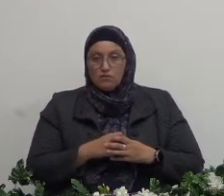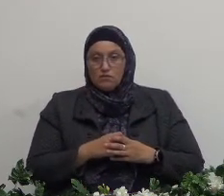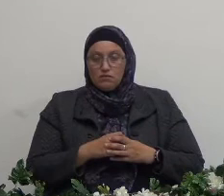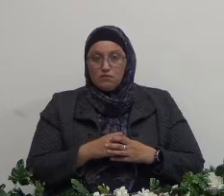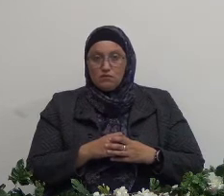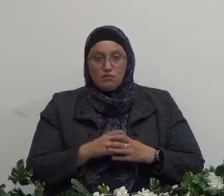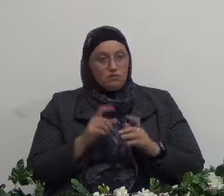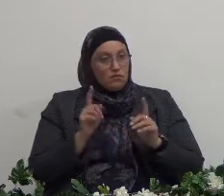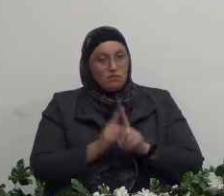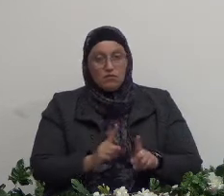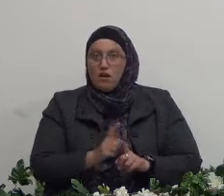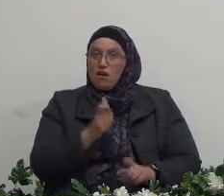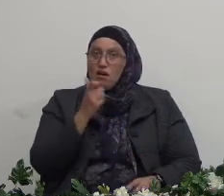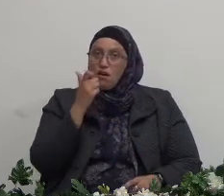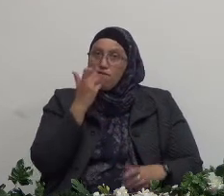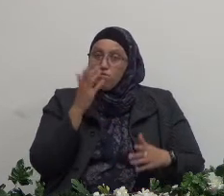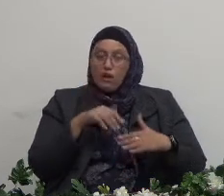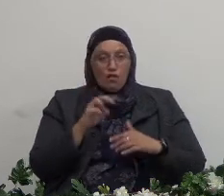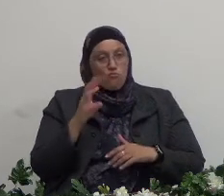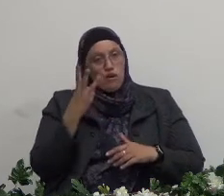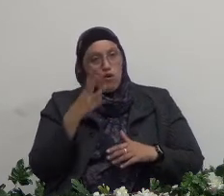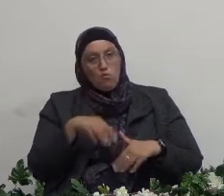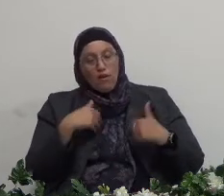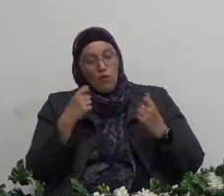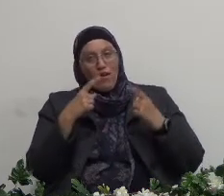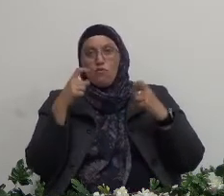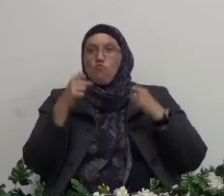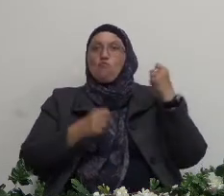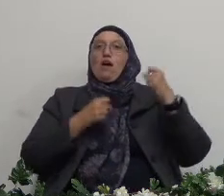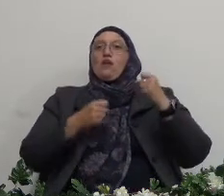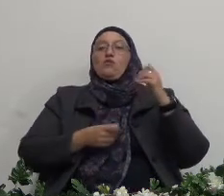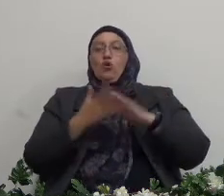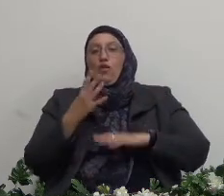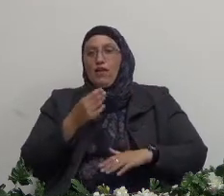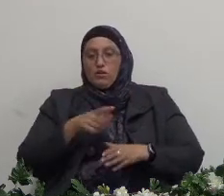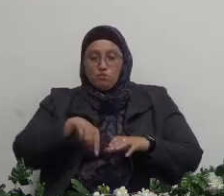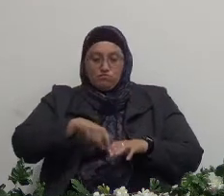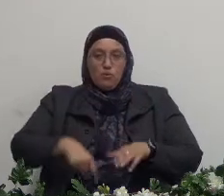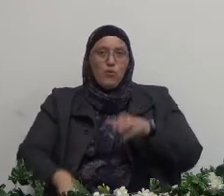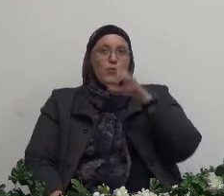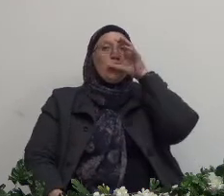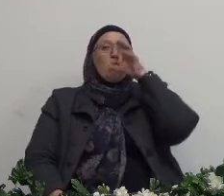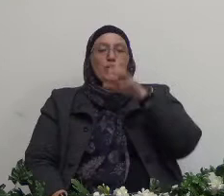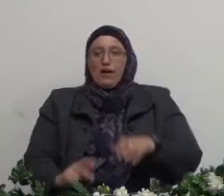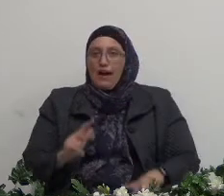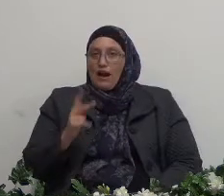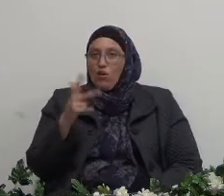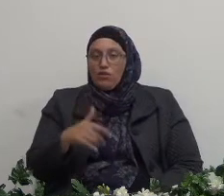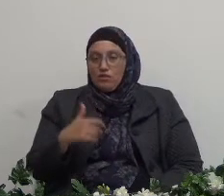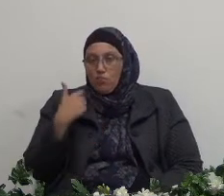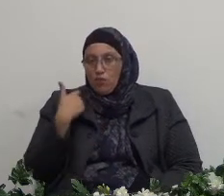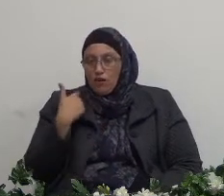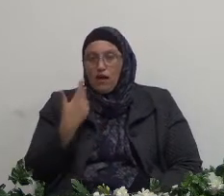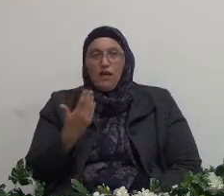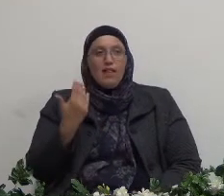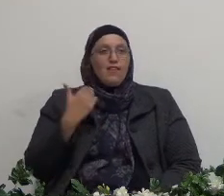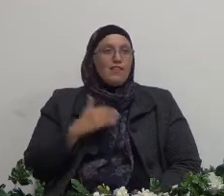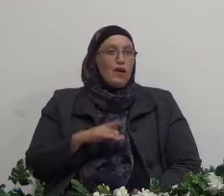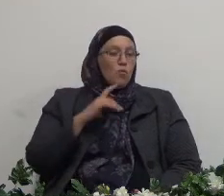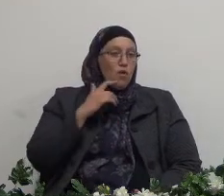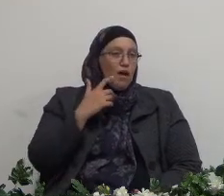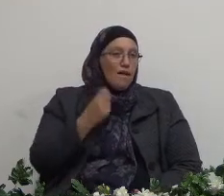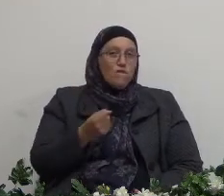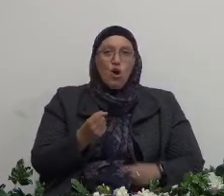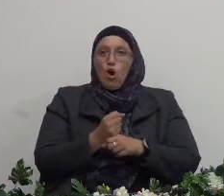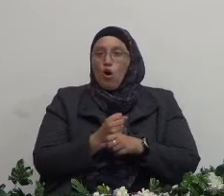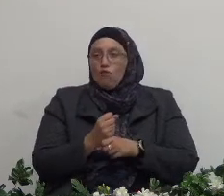daily routine. You know, then they have a smoothie at 8 in the morning. You know, then they have a coffee